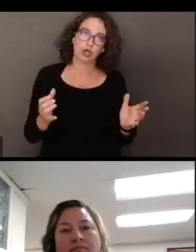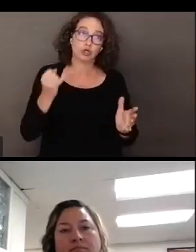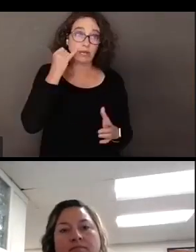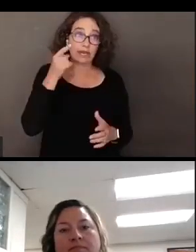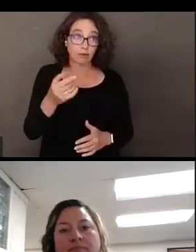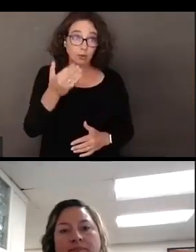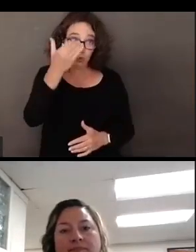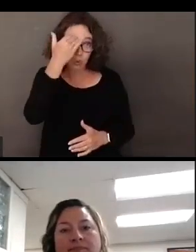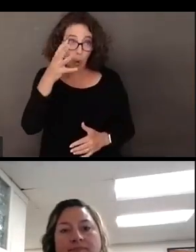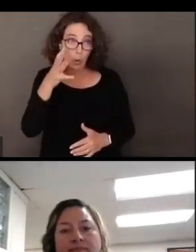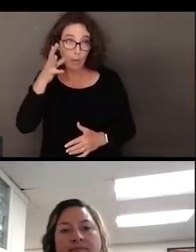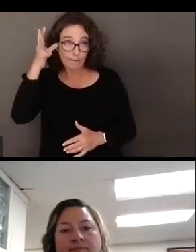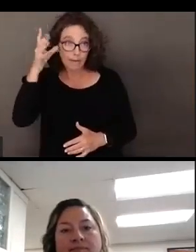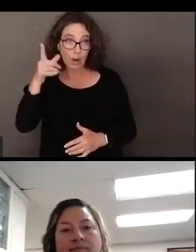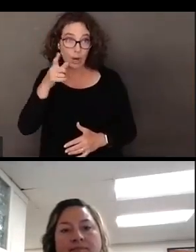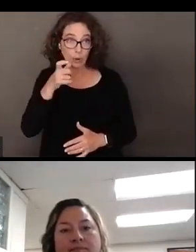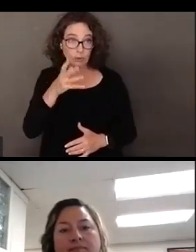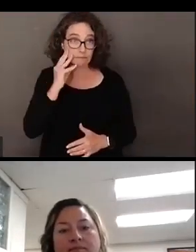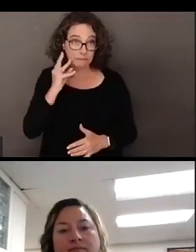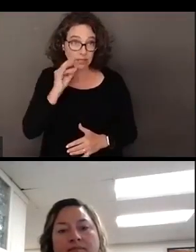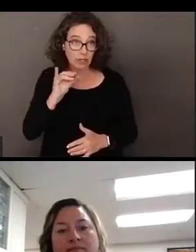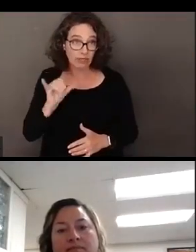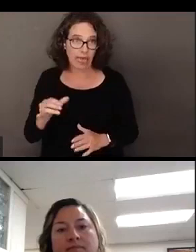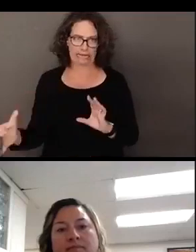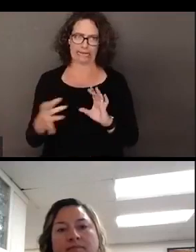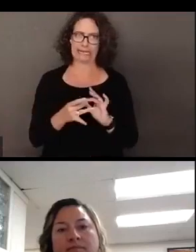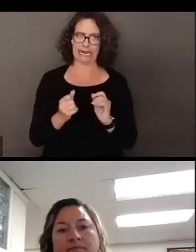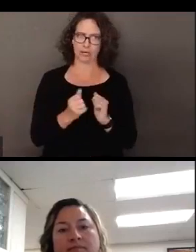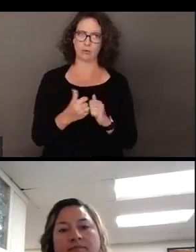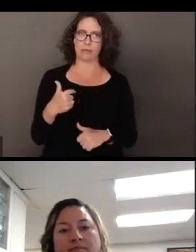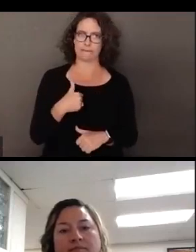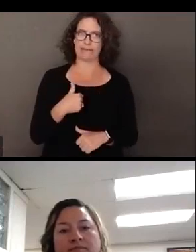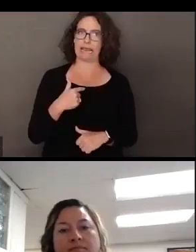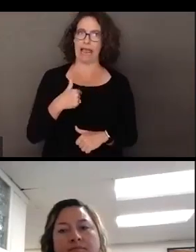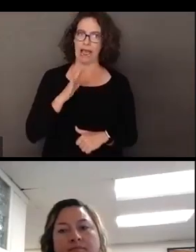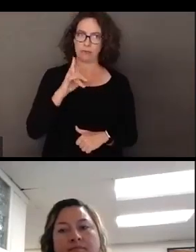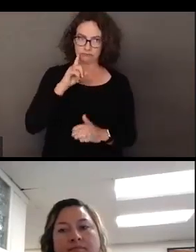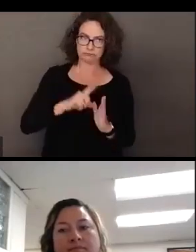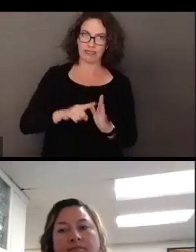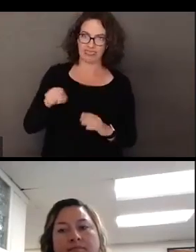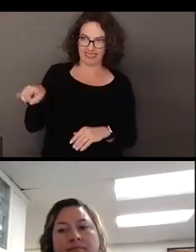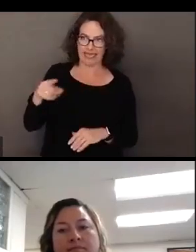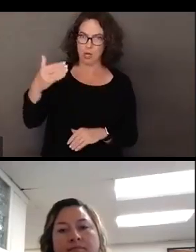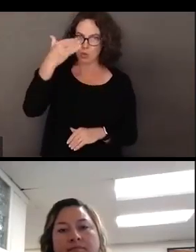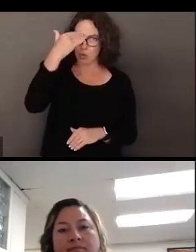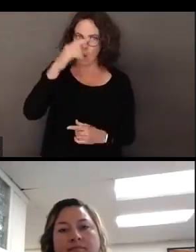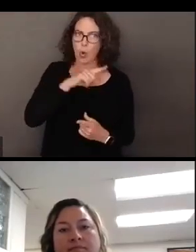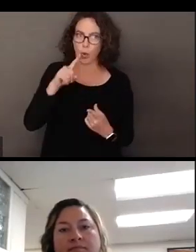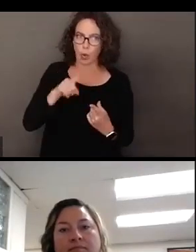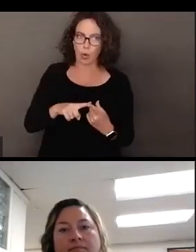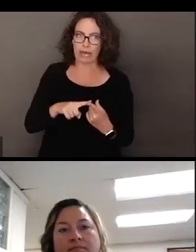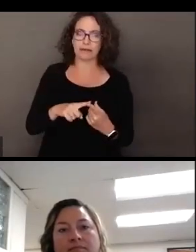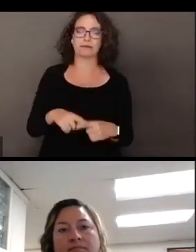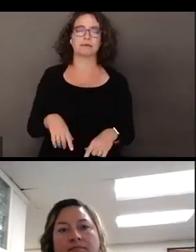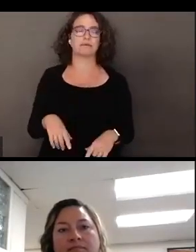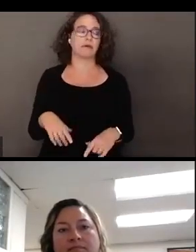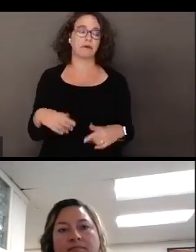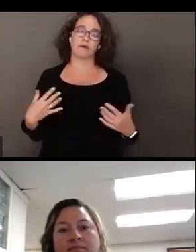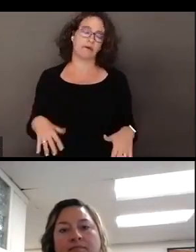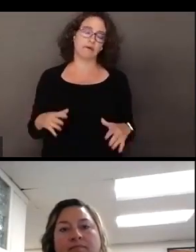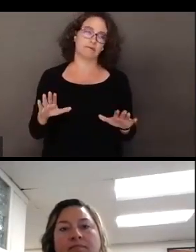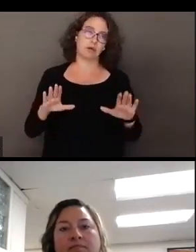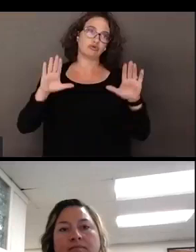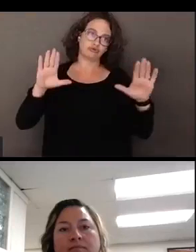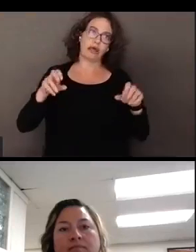feel free to connect them to me personally, and I'll make sure they know when dates are happening. But it is a great opportunity and